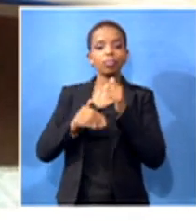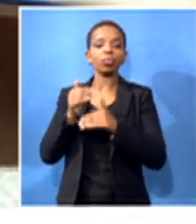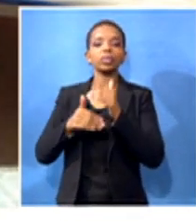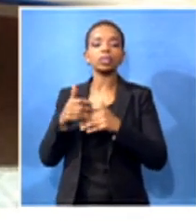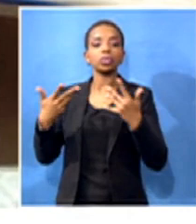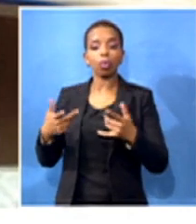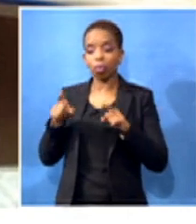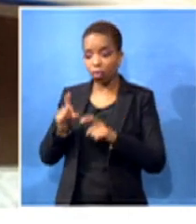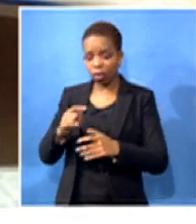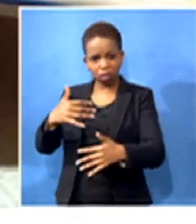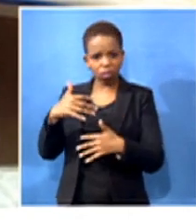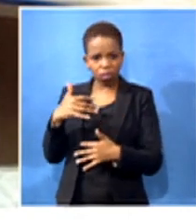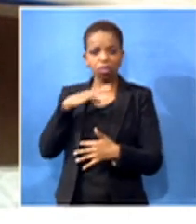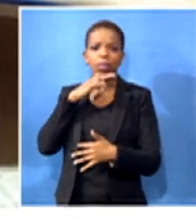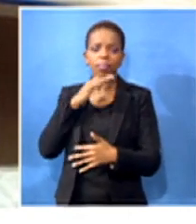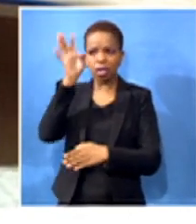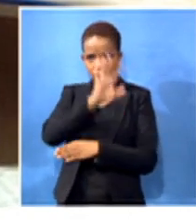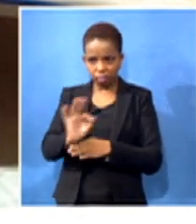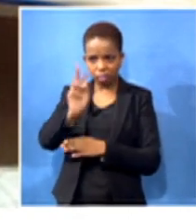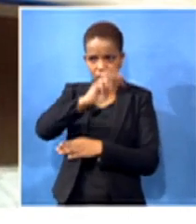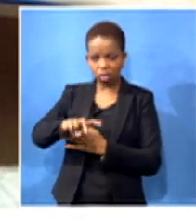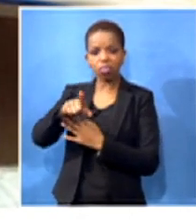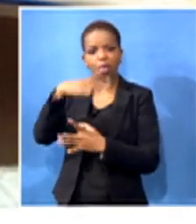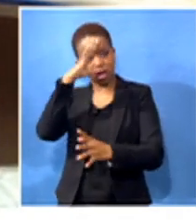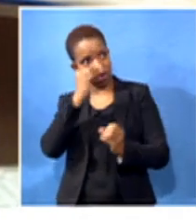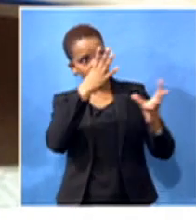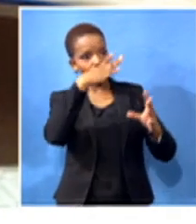to the police for further action or investigation. That will